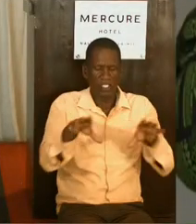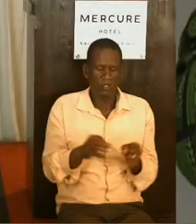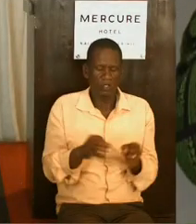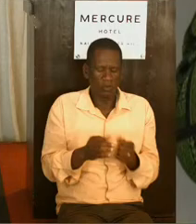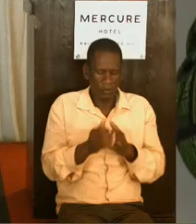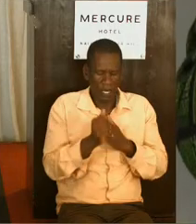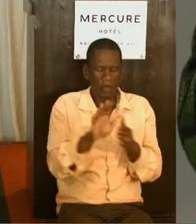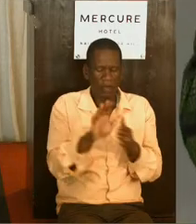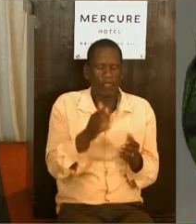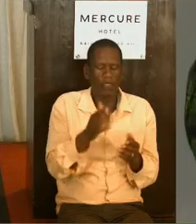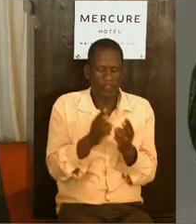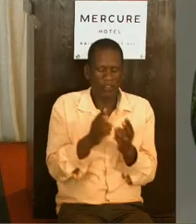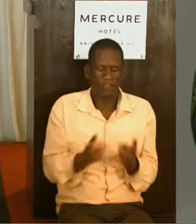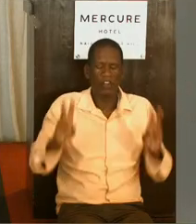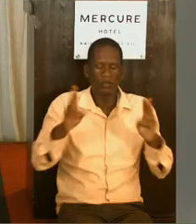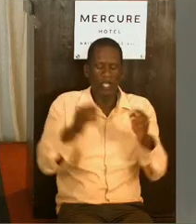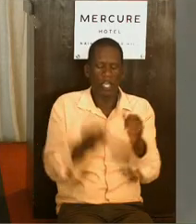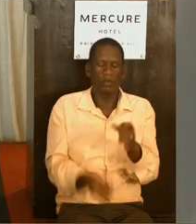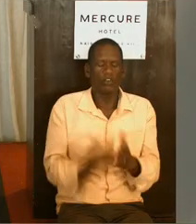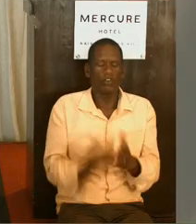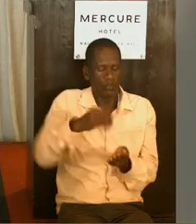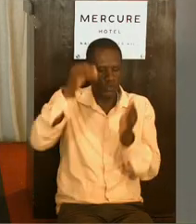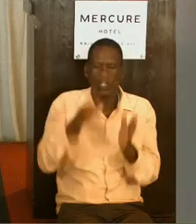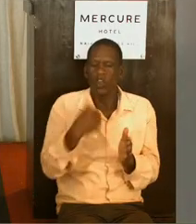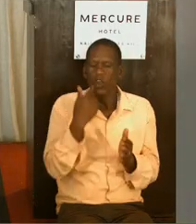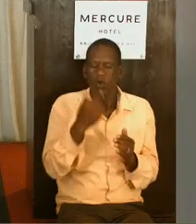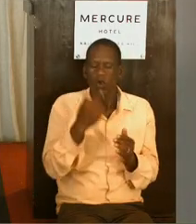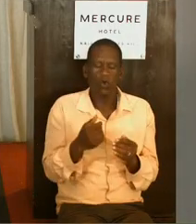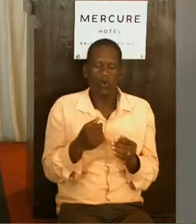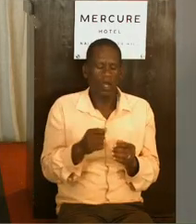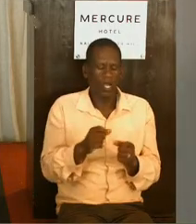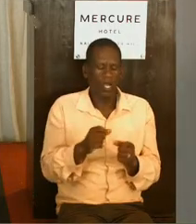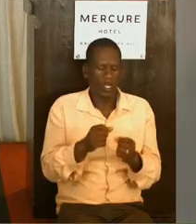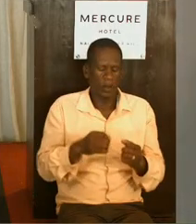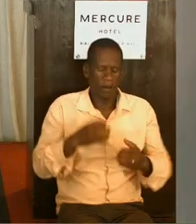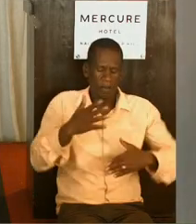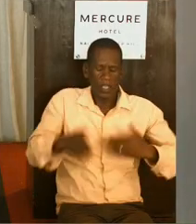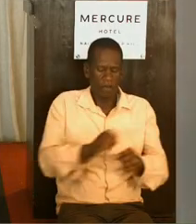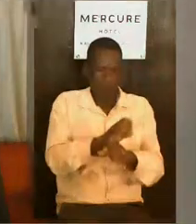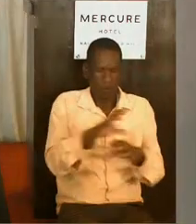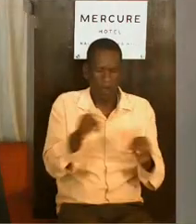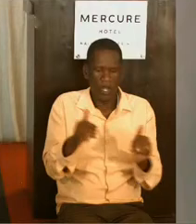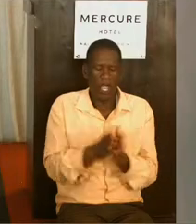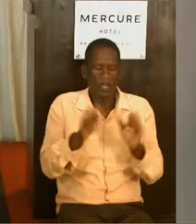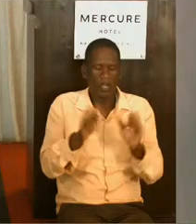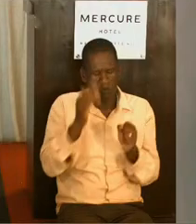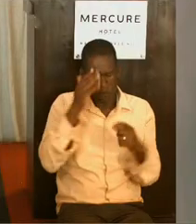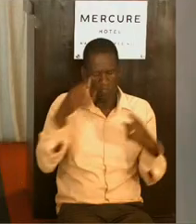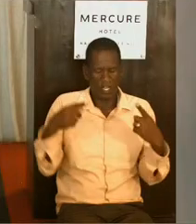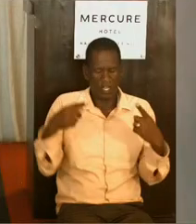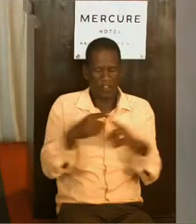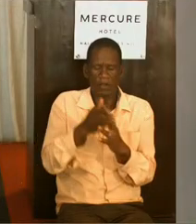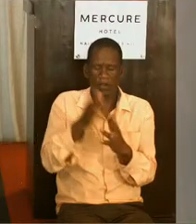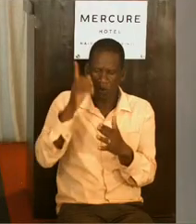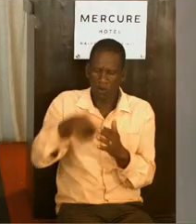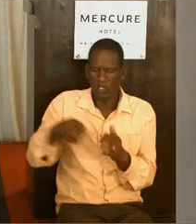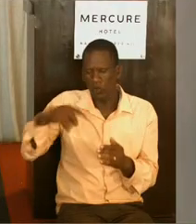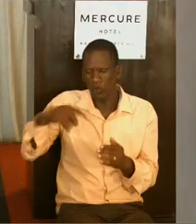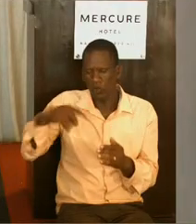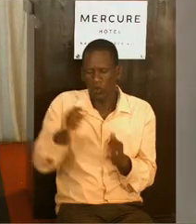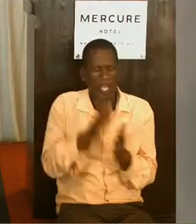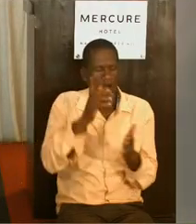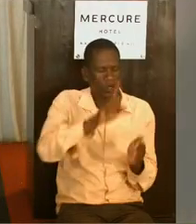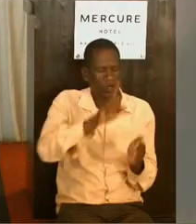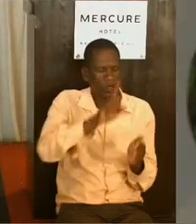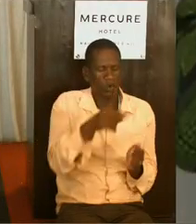be guided by these values and produce Learners who are morally upright and able to differentiate between what is right and what is